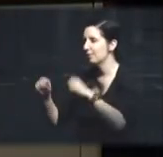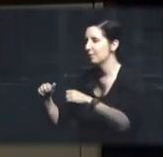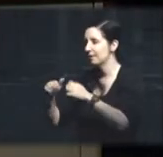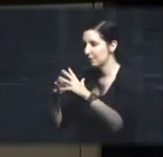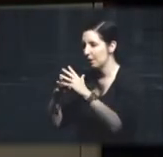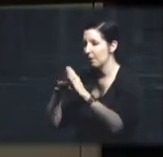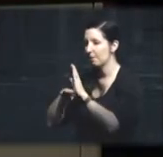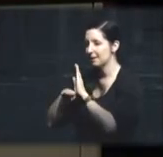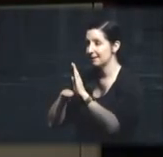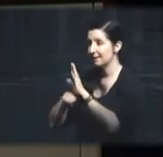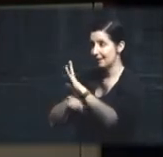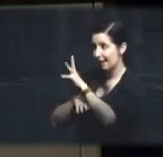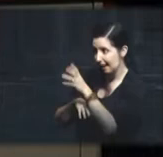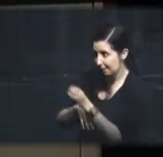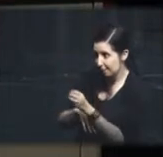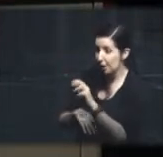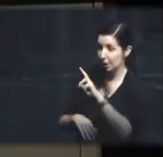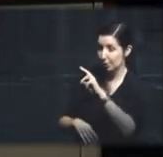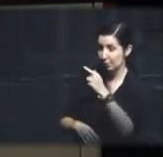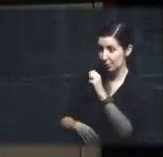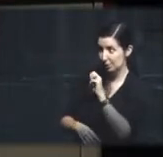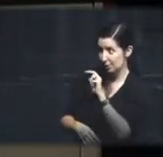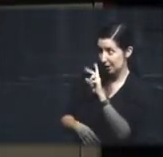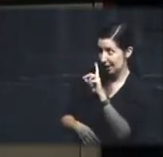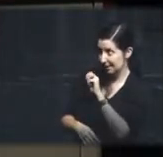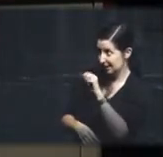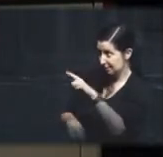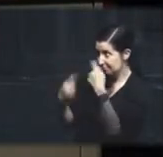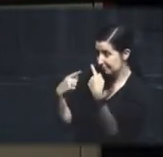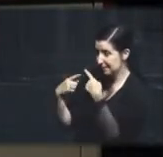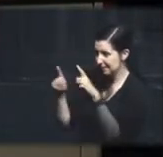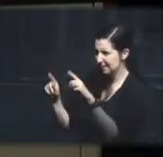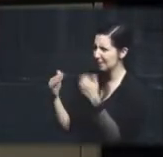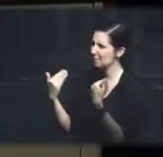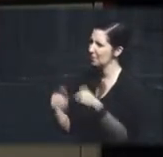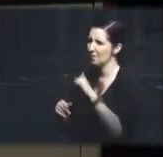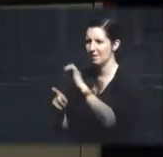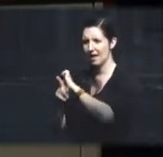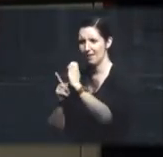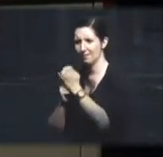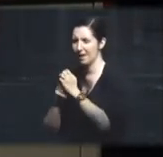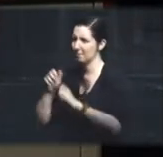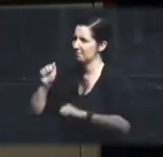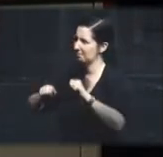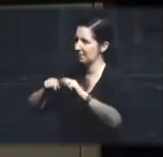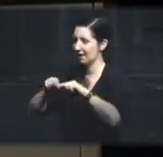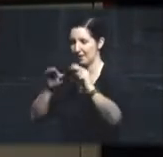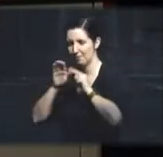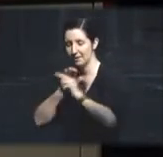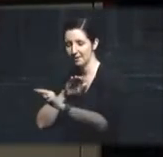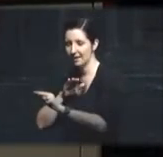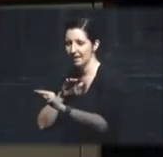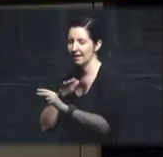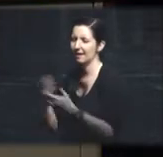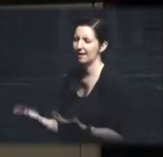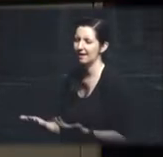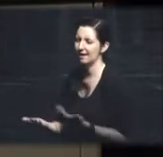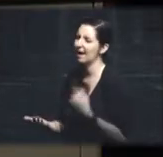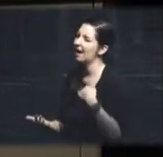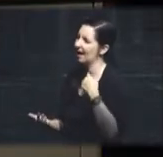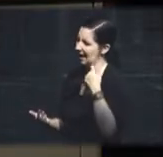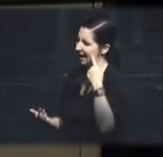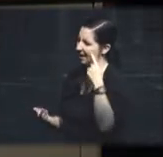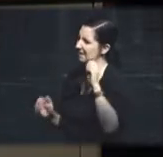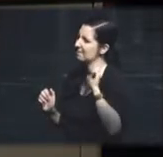in Uganda, and you can make that work, and it's such an unpredictable environment to operate in, then you can probably manage four